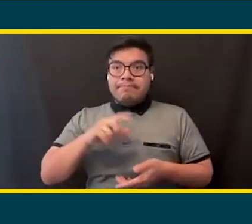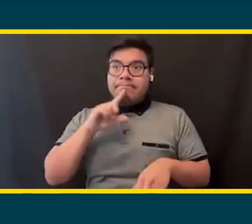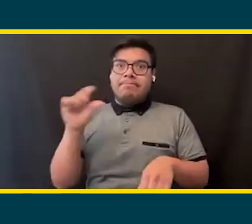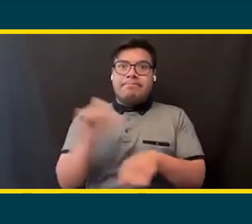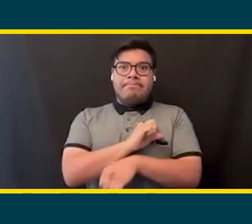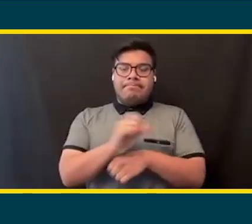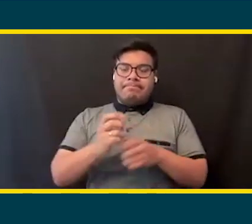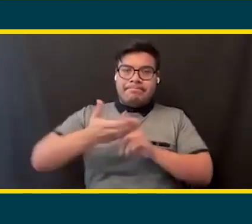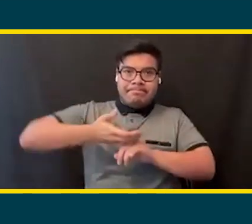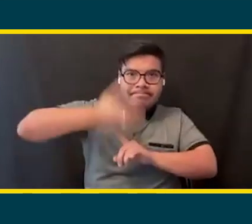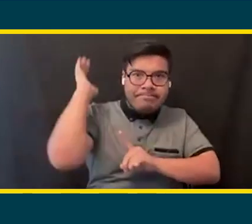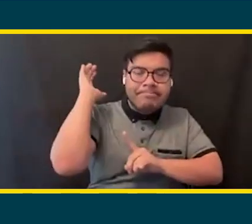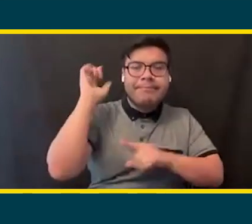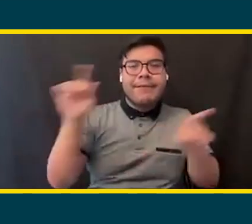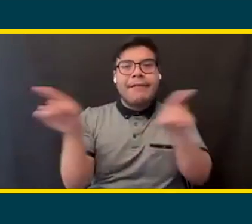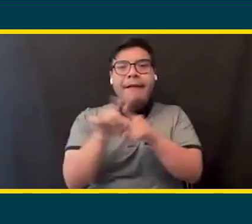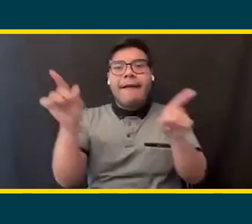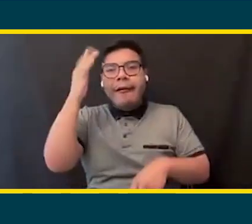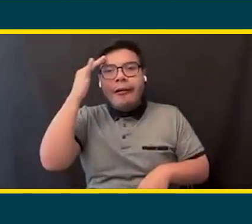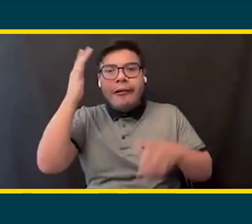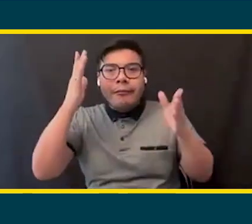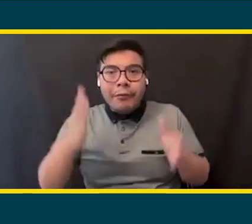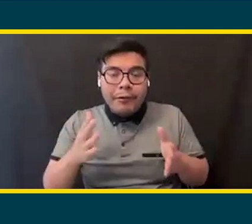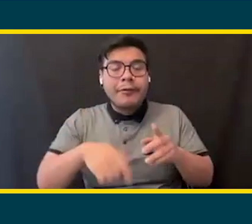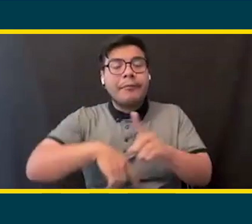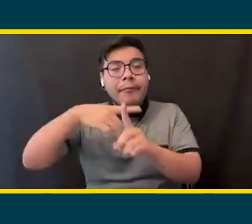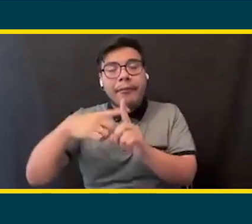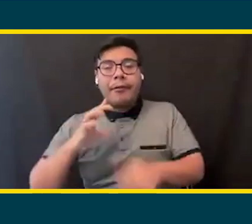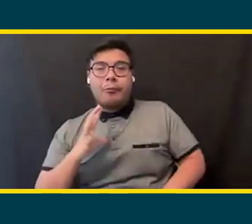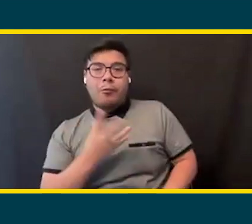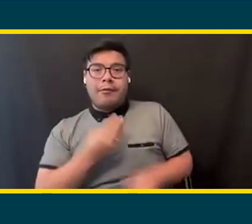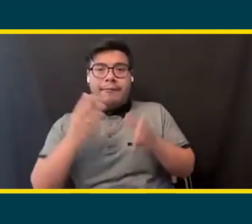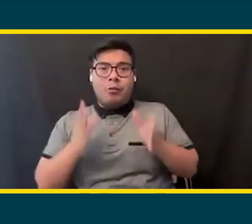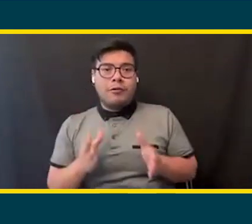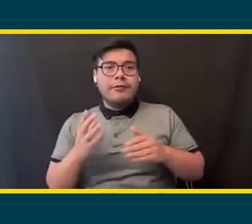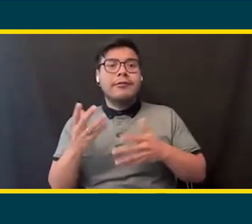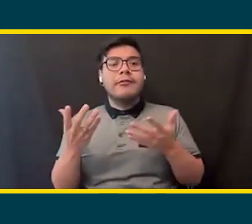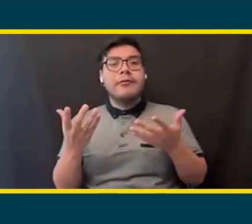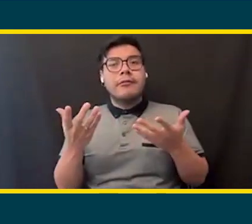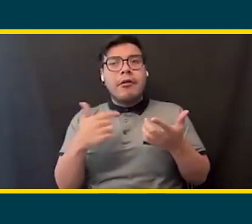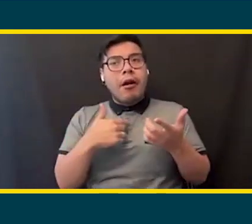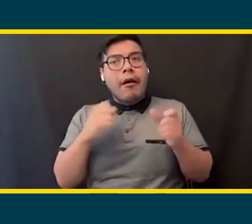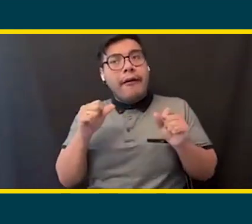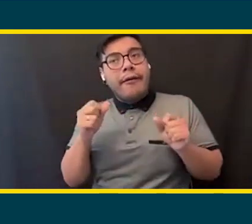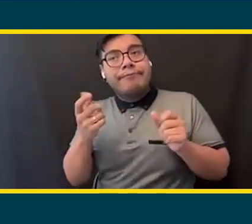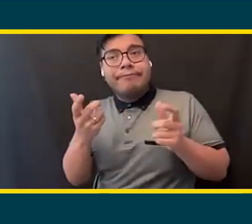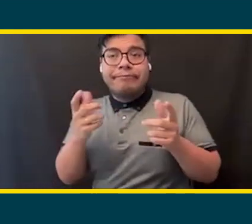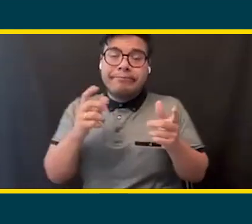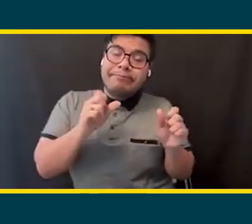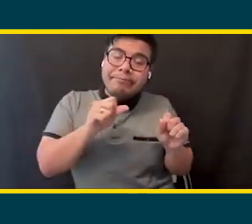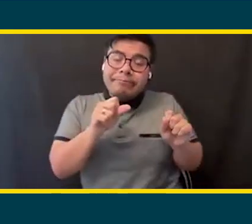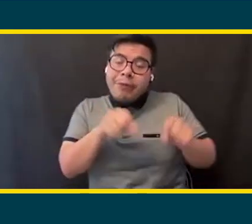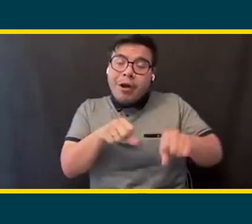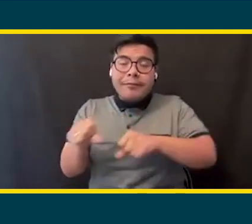unmasked as a autistic person and as a trans person, I could possibly lose